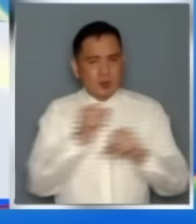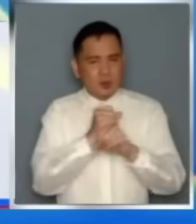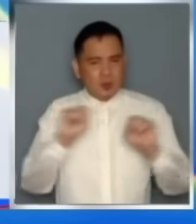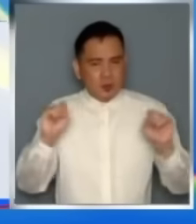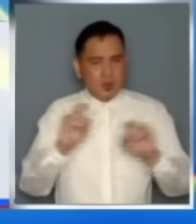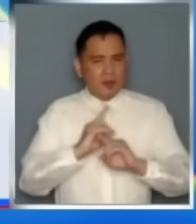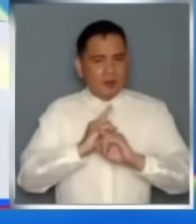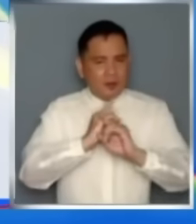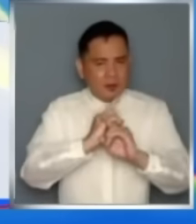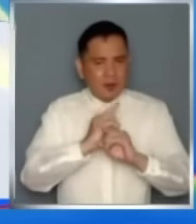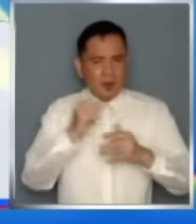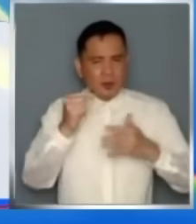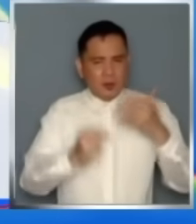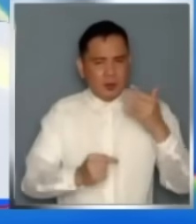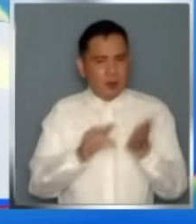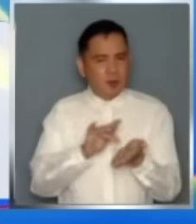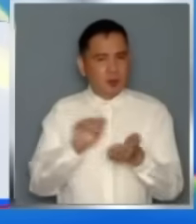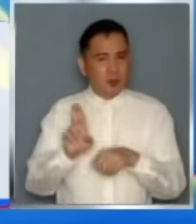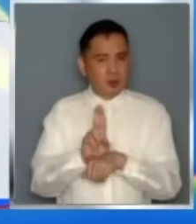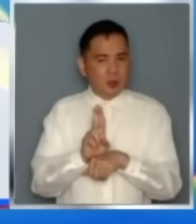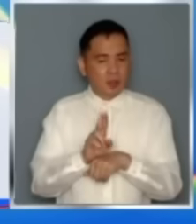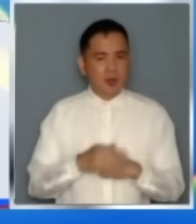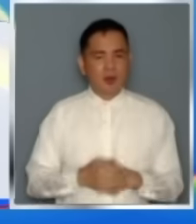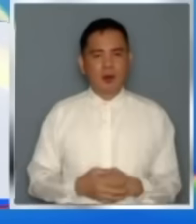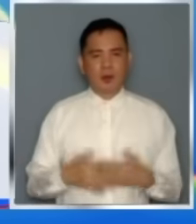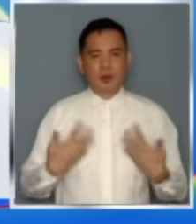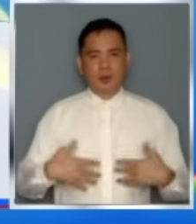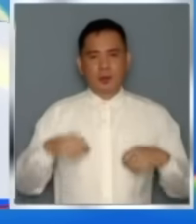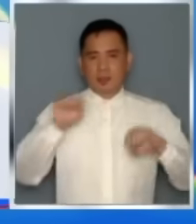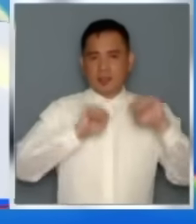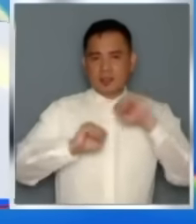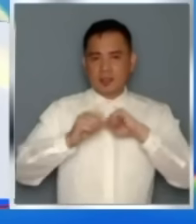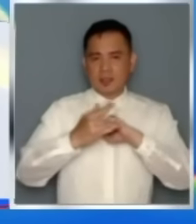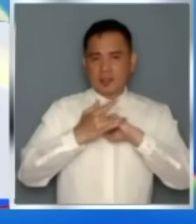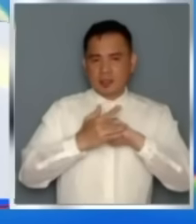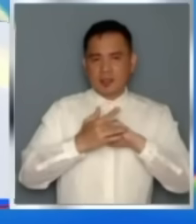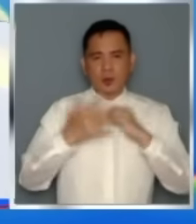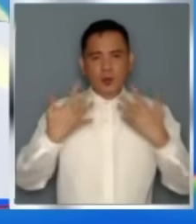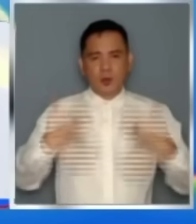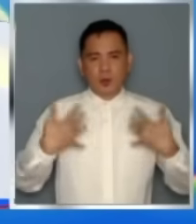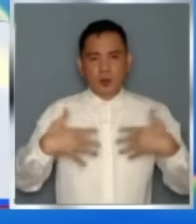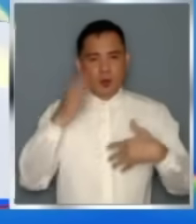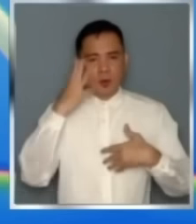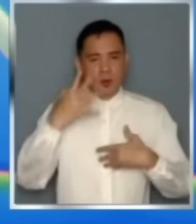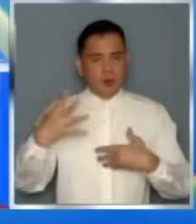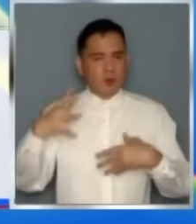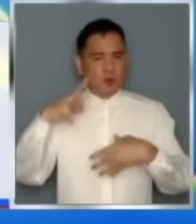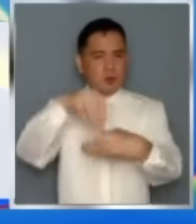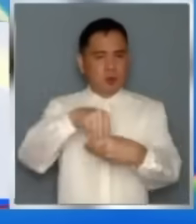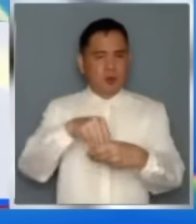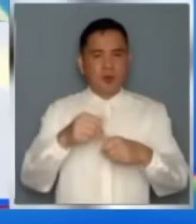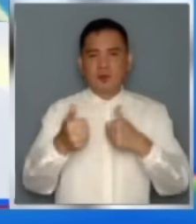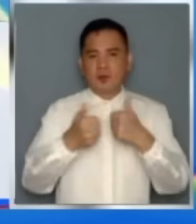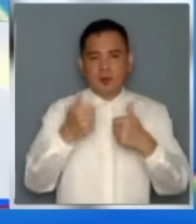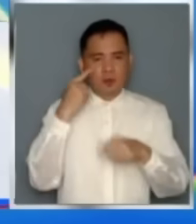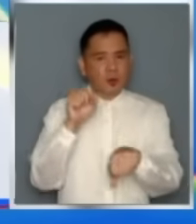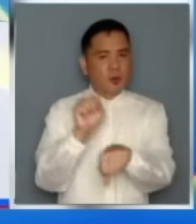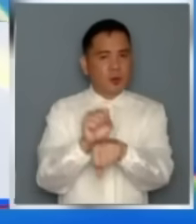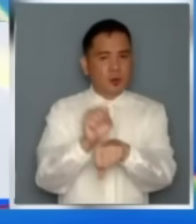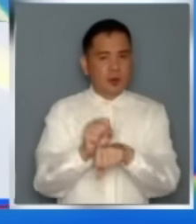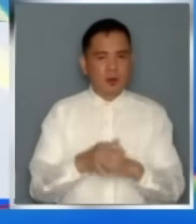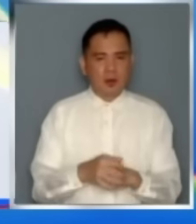technology, and innovation will drive the quality and competitiveness of our workforce, as well as our manufacturing,